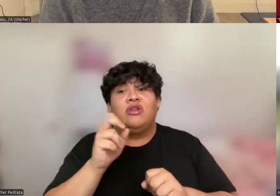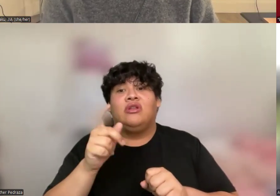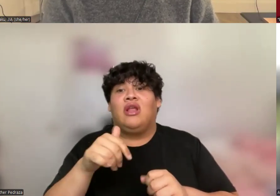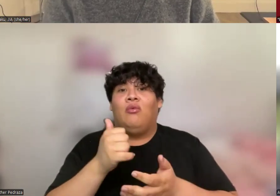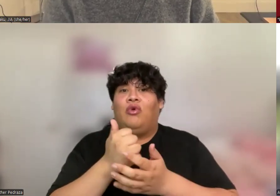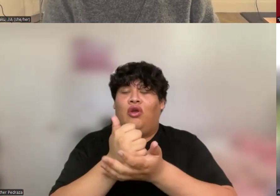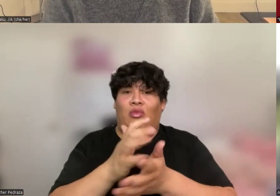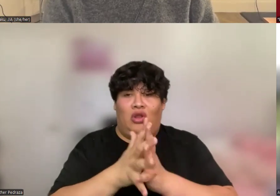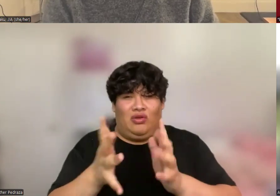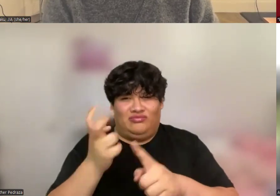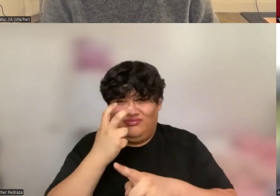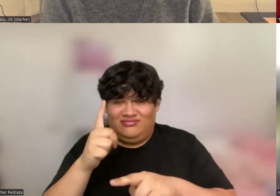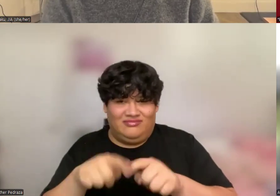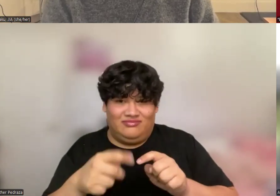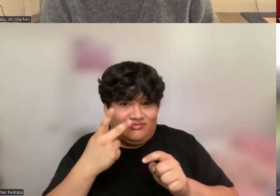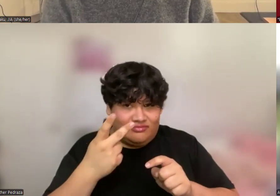much.